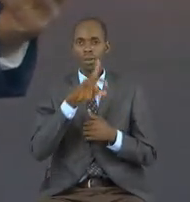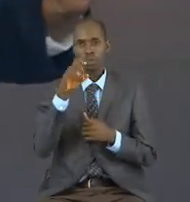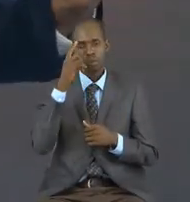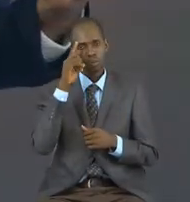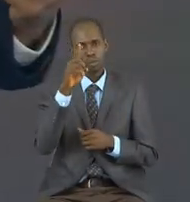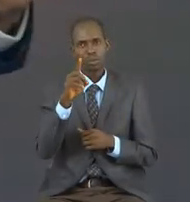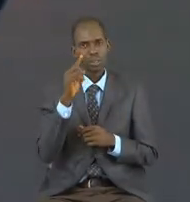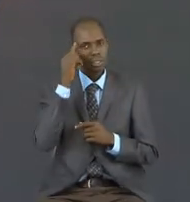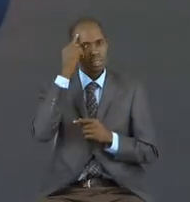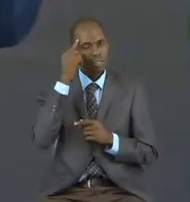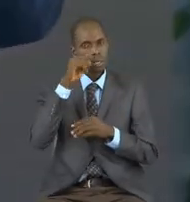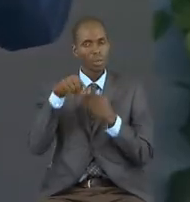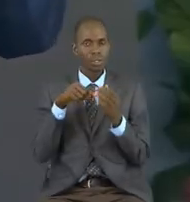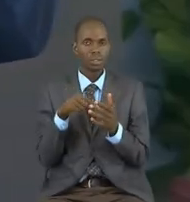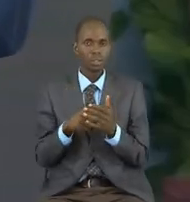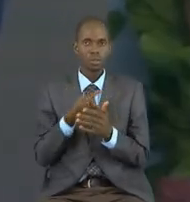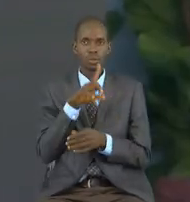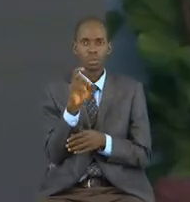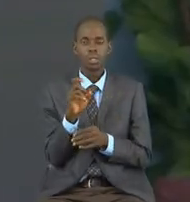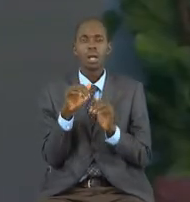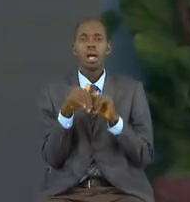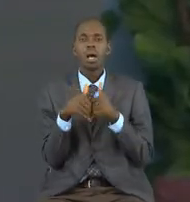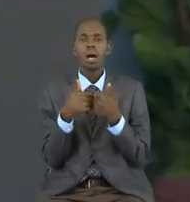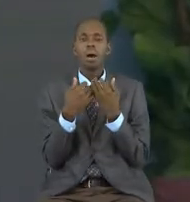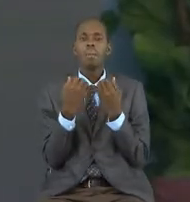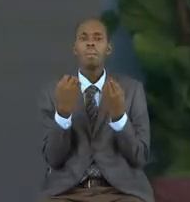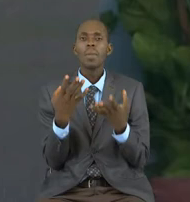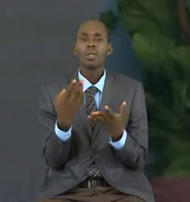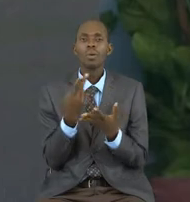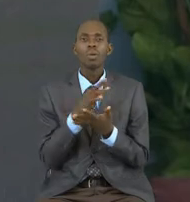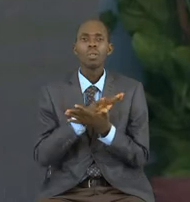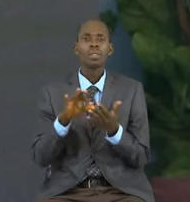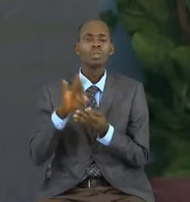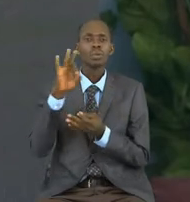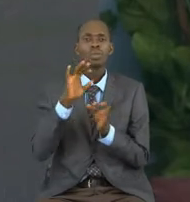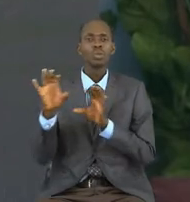question. How many Holy Ghosts do we have?